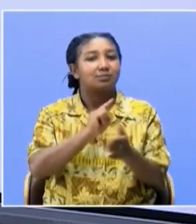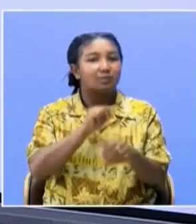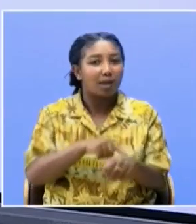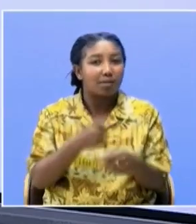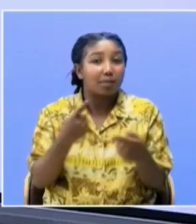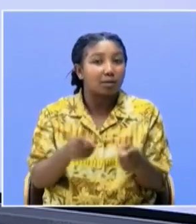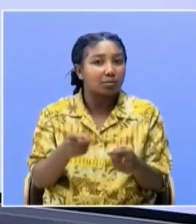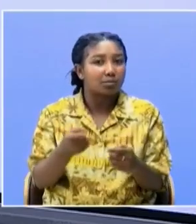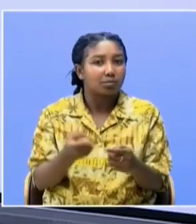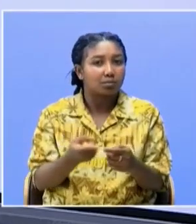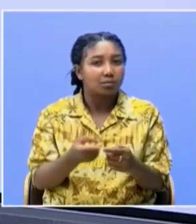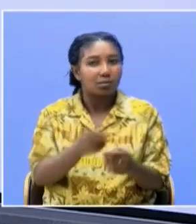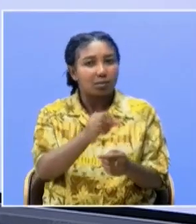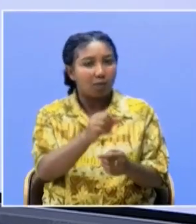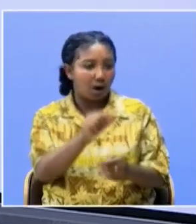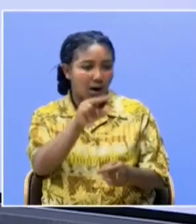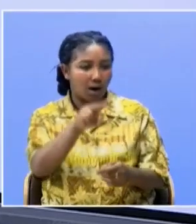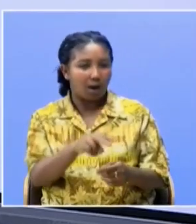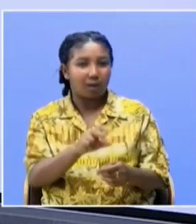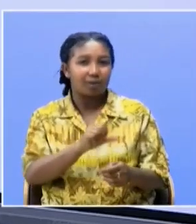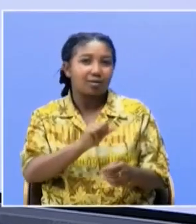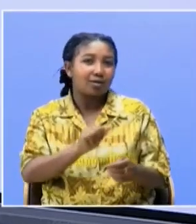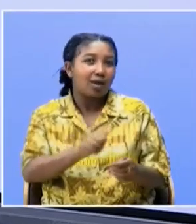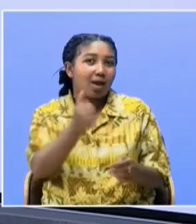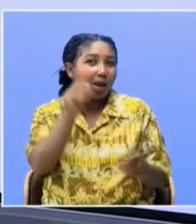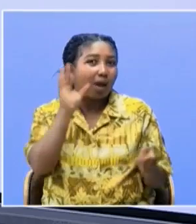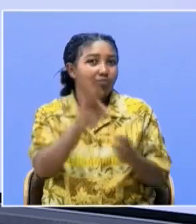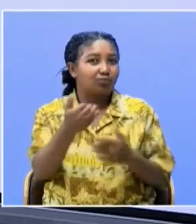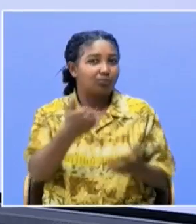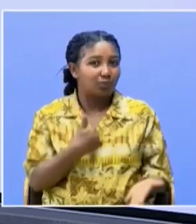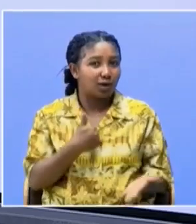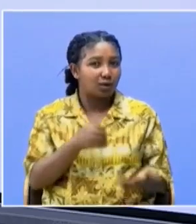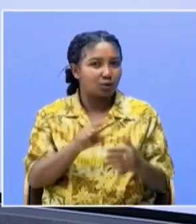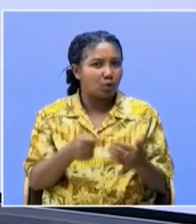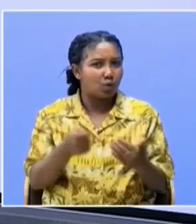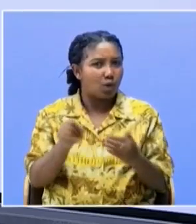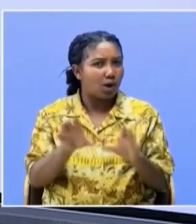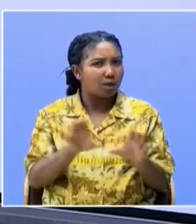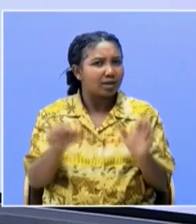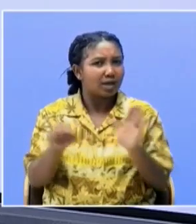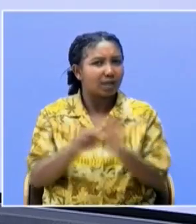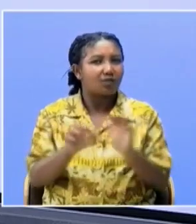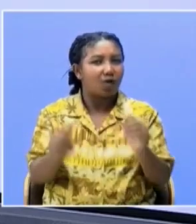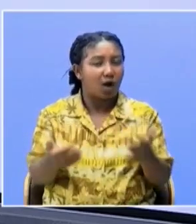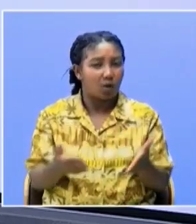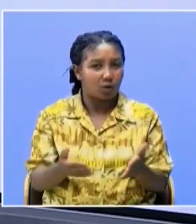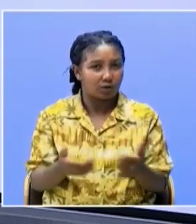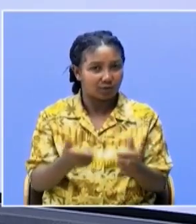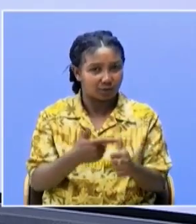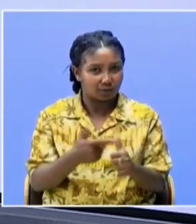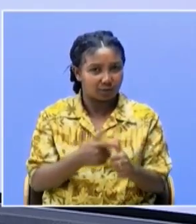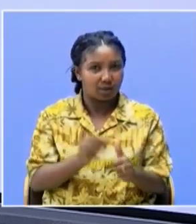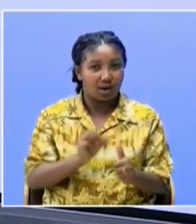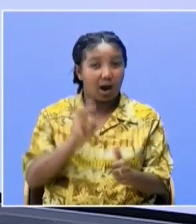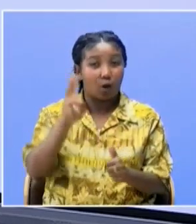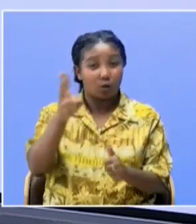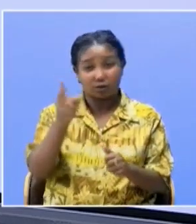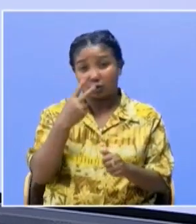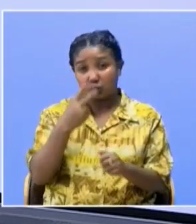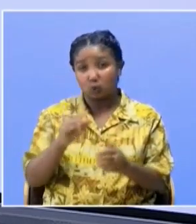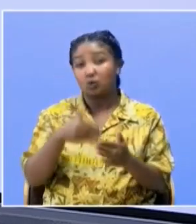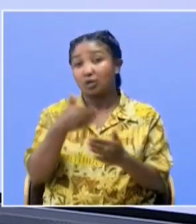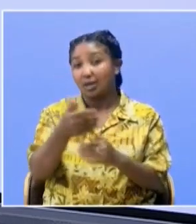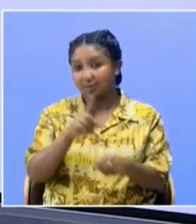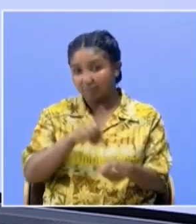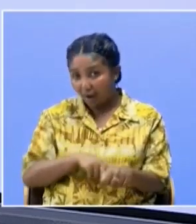you have some other plan for next time. So how do you make it negative? For example, the first one, I will see you next time.